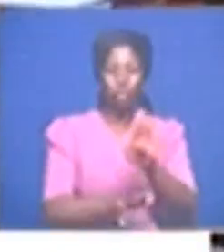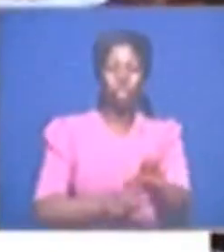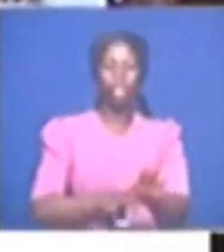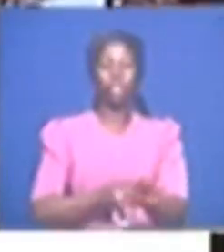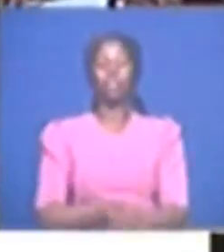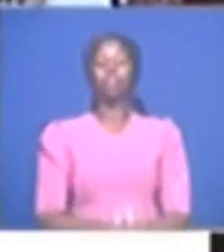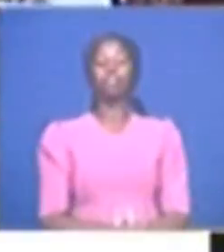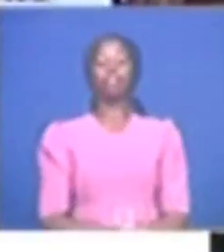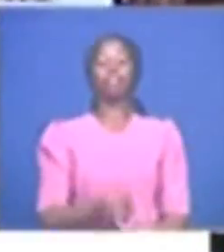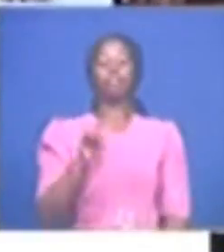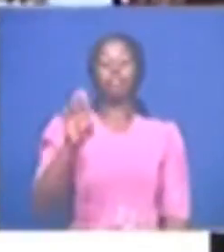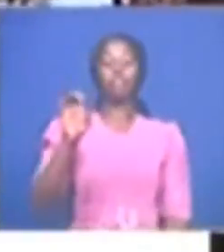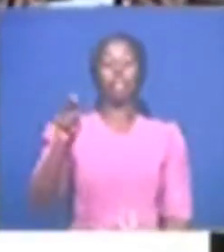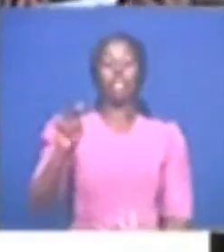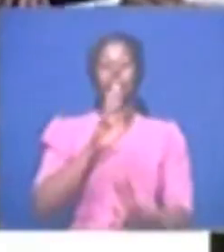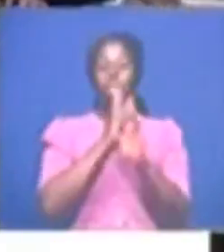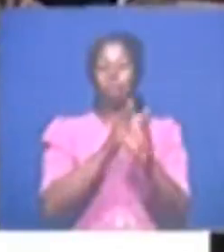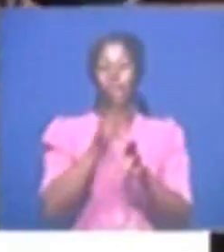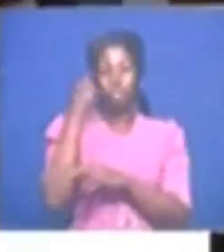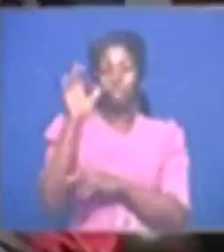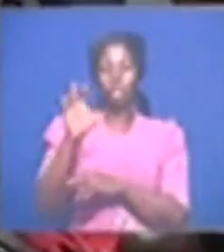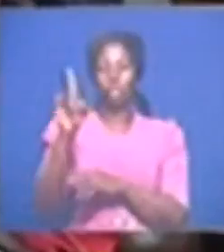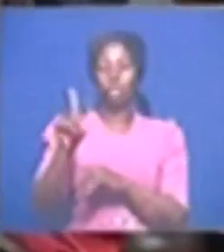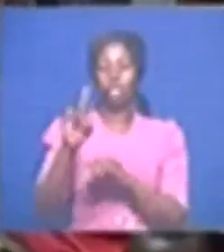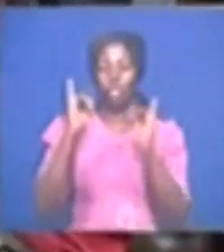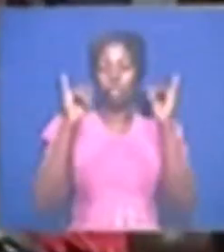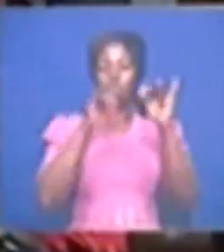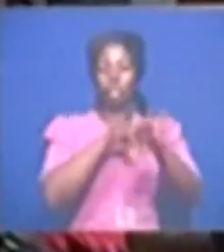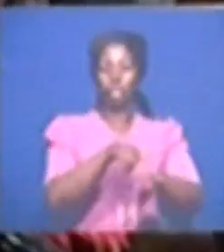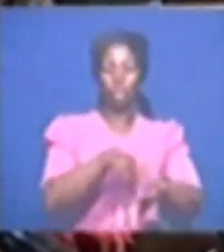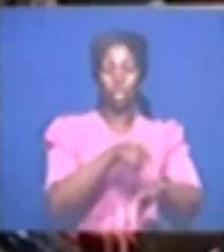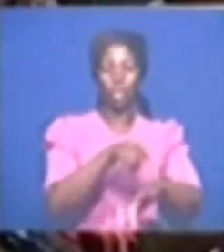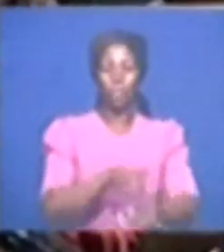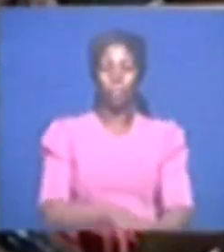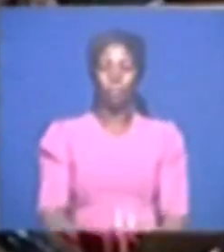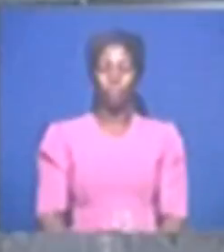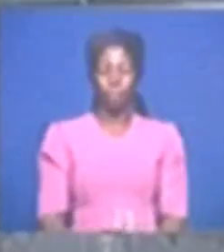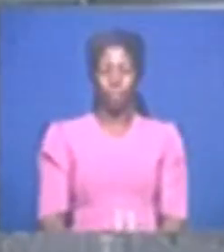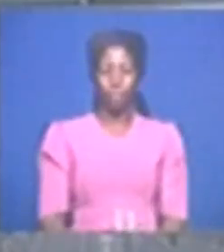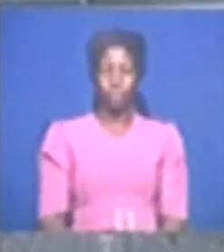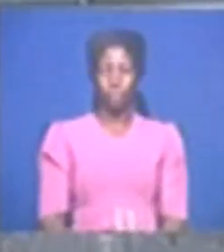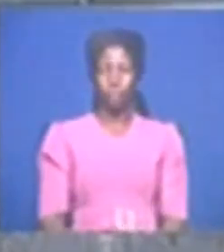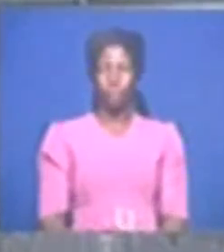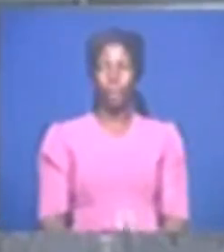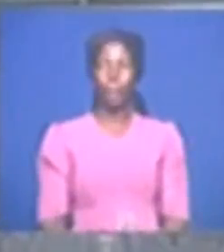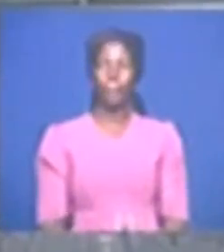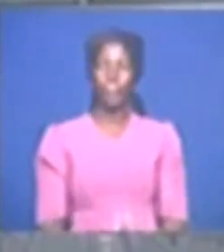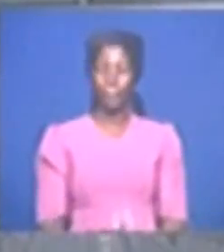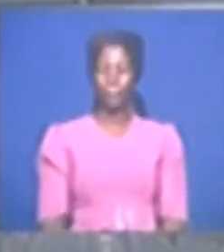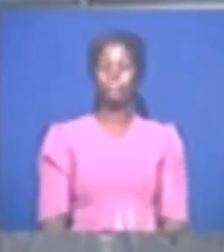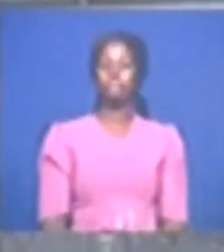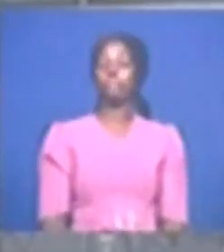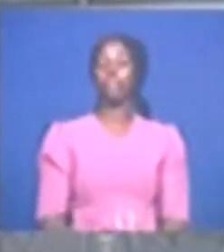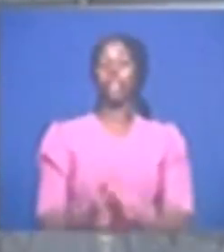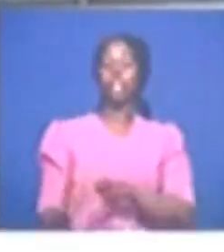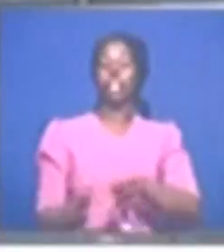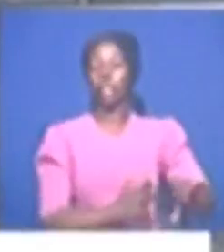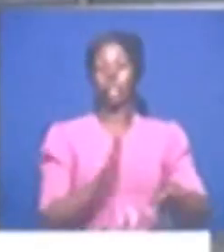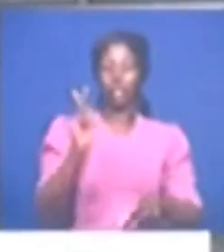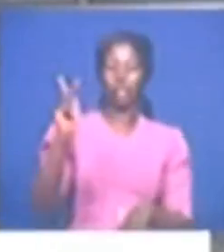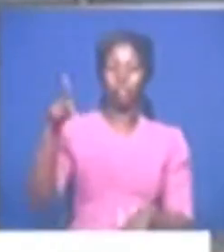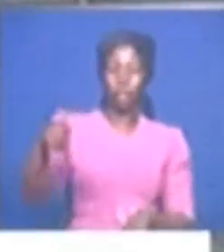Chumba, reporting for Channel 1 NewsHour. And also, the Kenya Pipeline